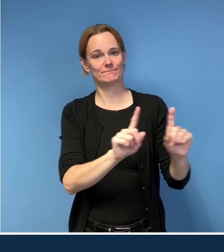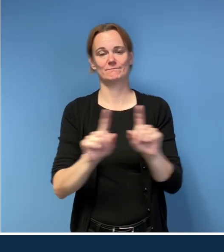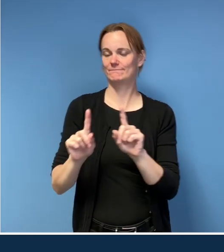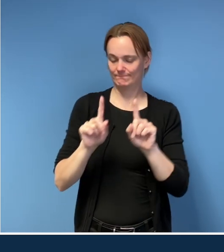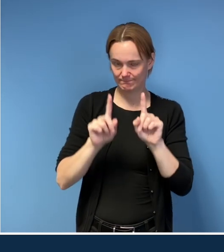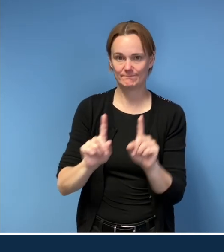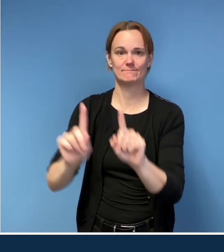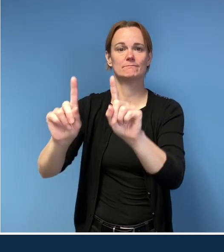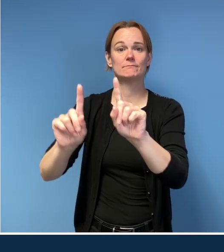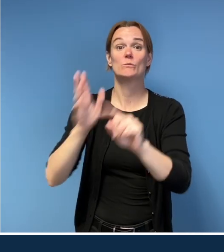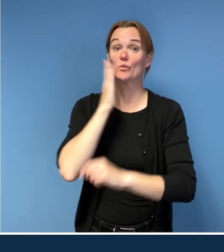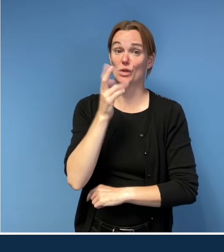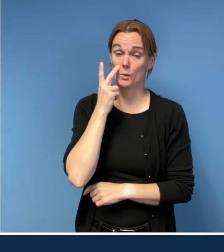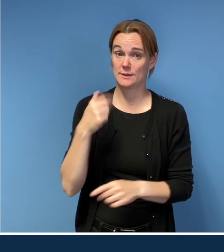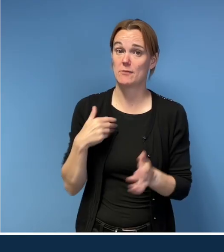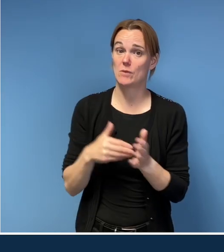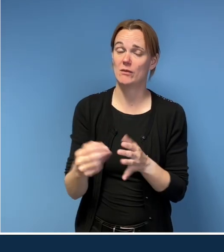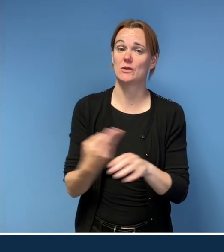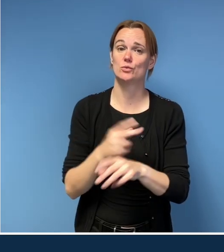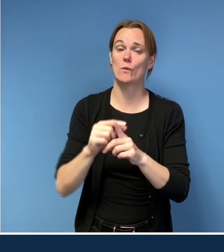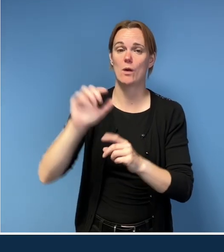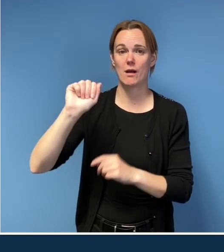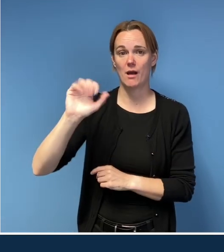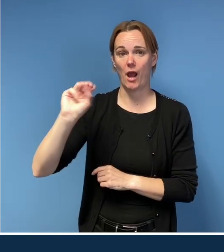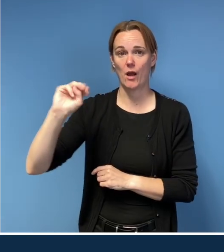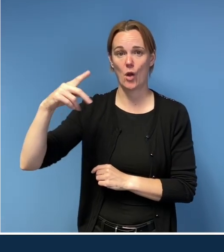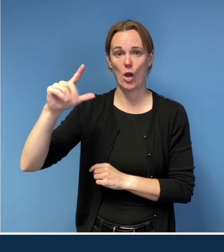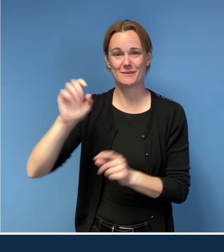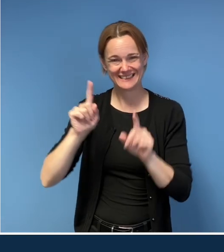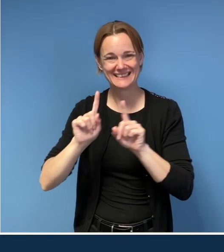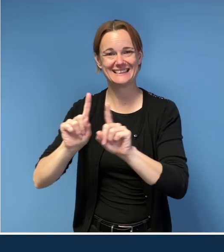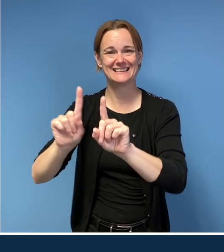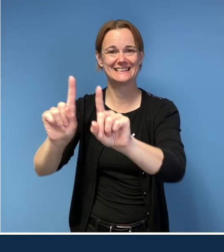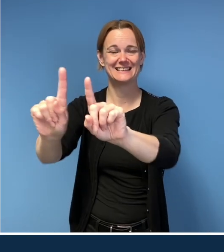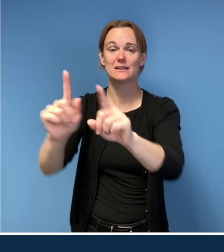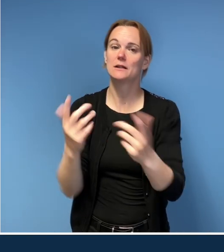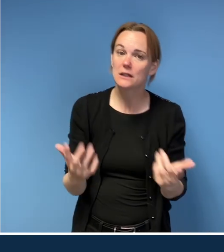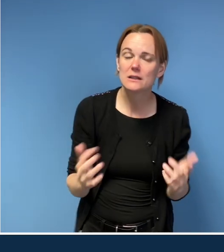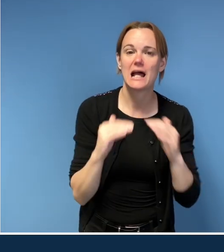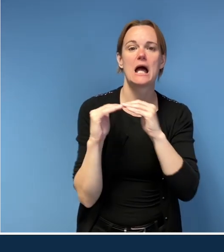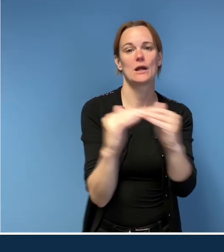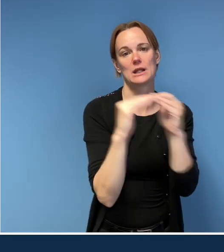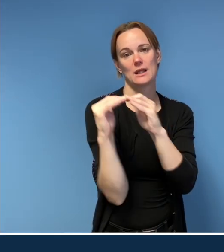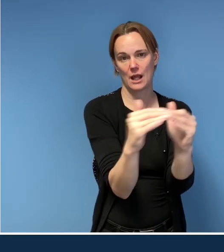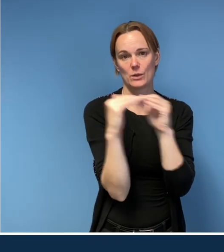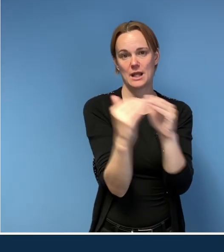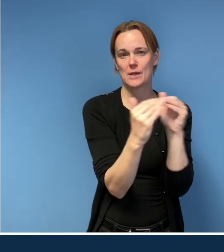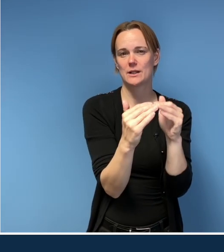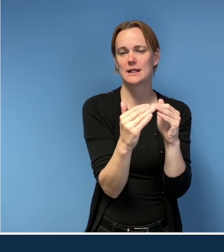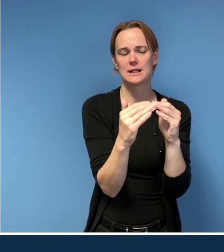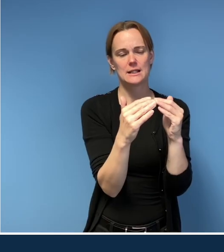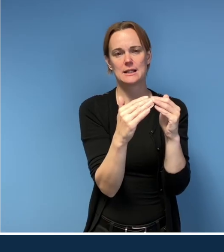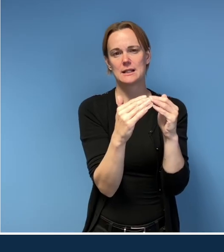to talk about that a lot at the college. As much as I said, we talk about equity a lot, we don't talk about the inequity. And flipping